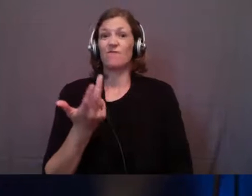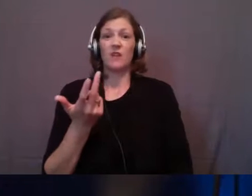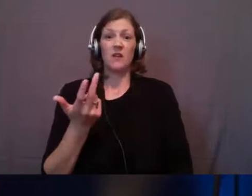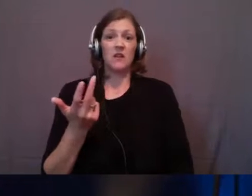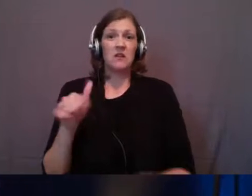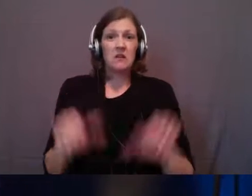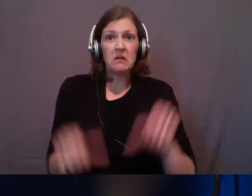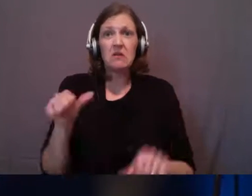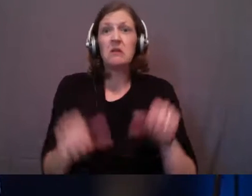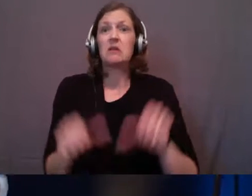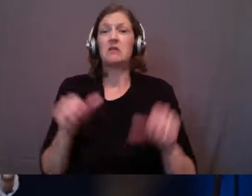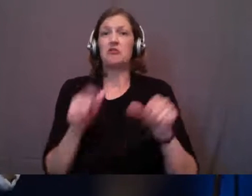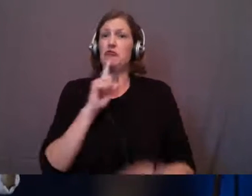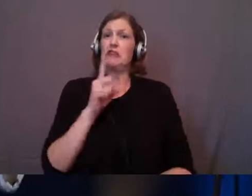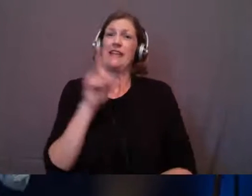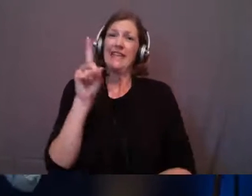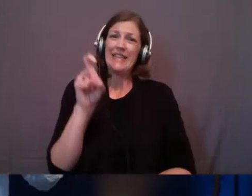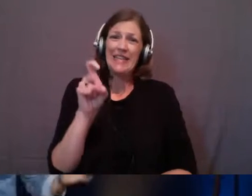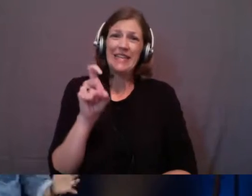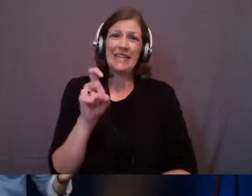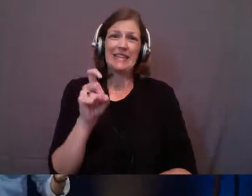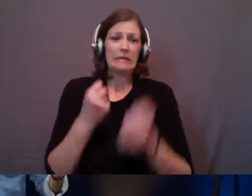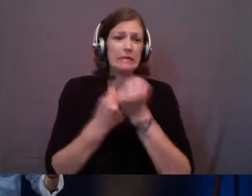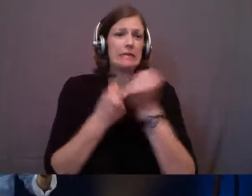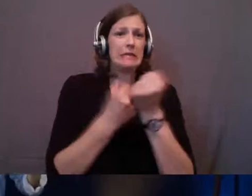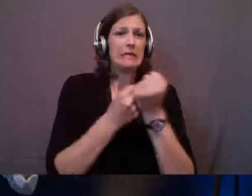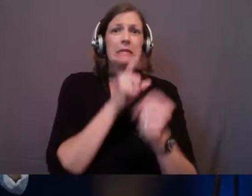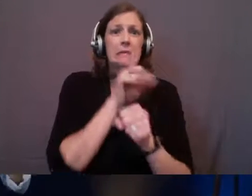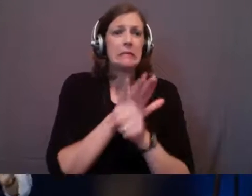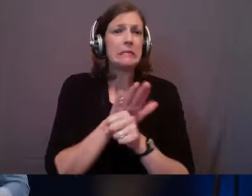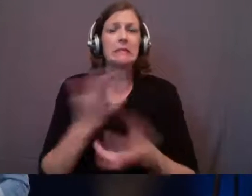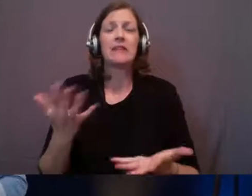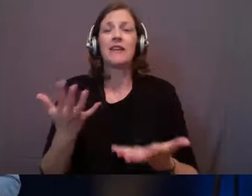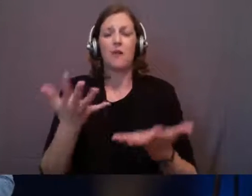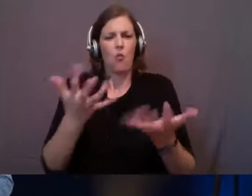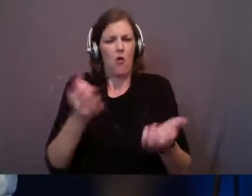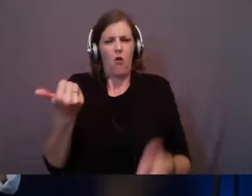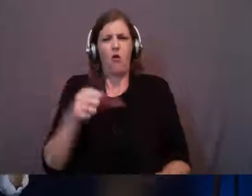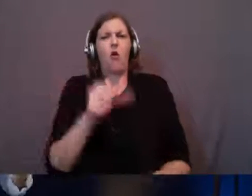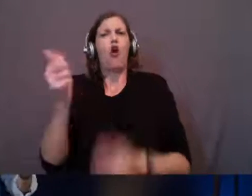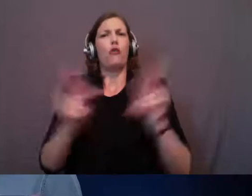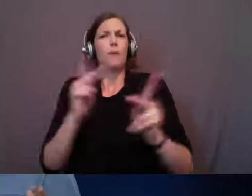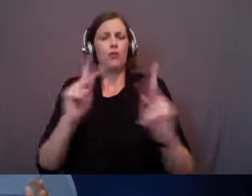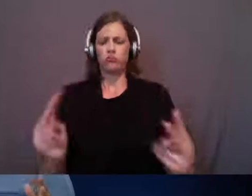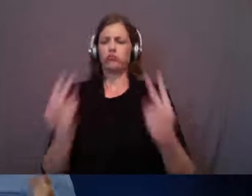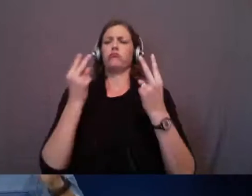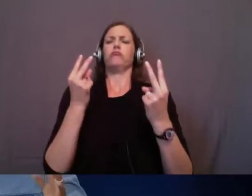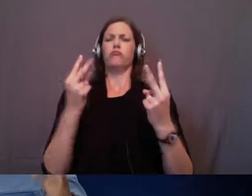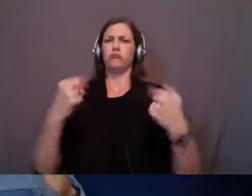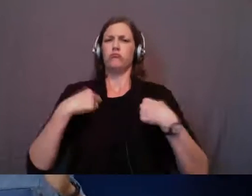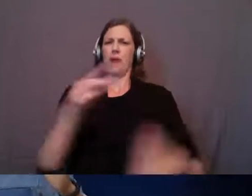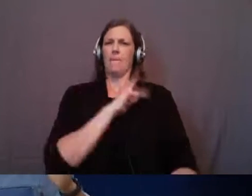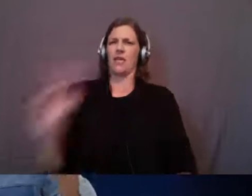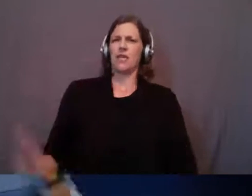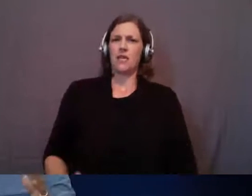needed affirmation. He wanted other people to see him as a king. He wanted other people to see